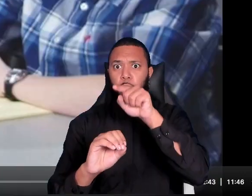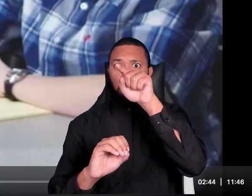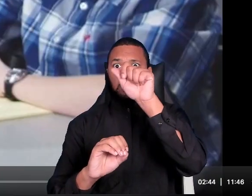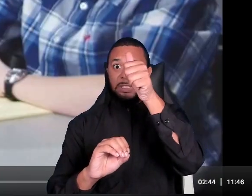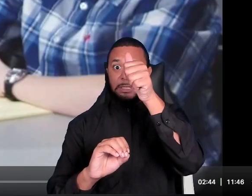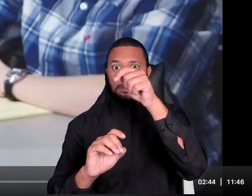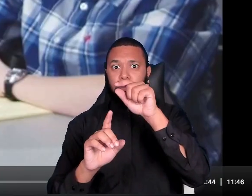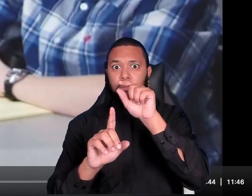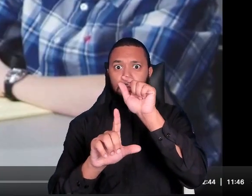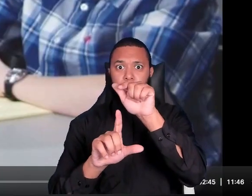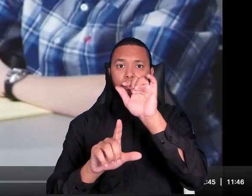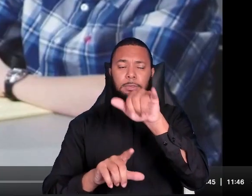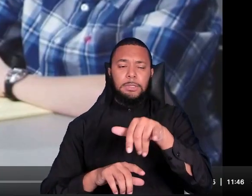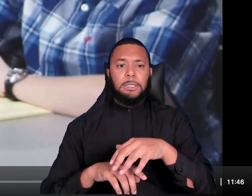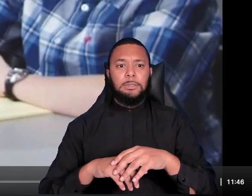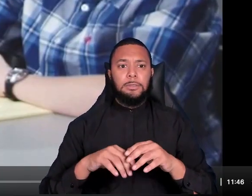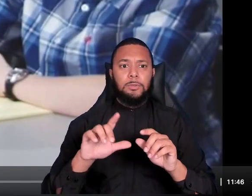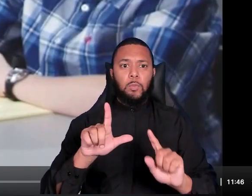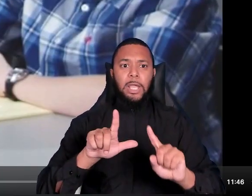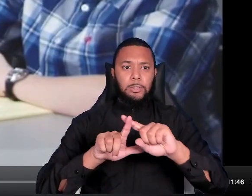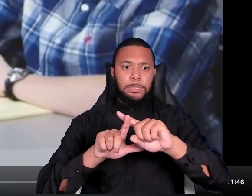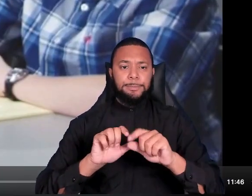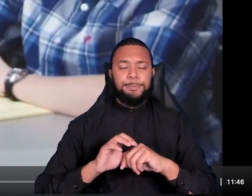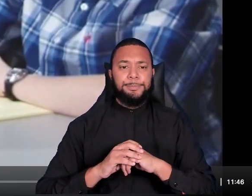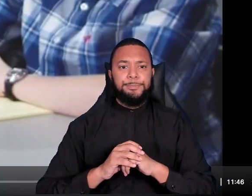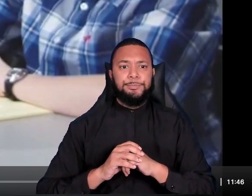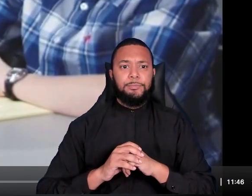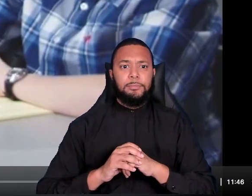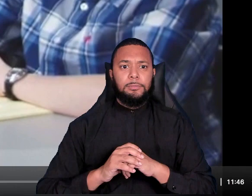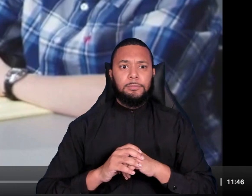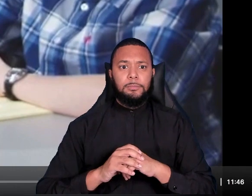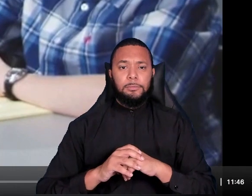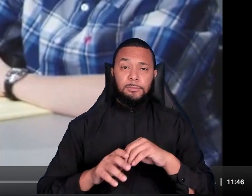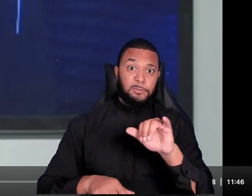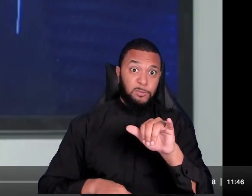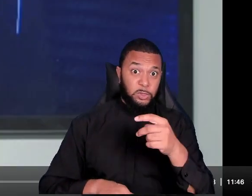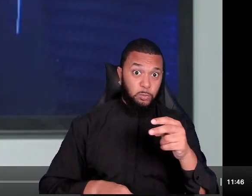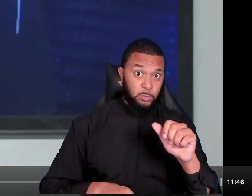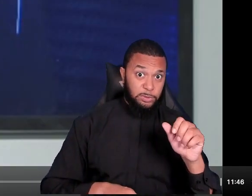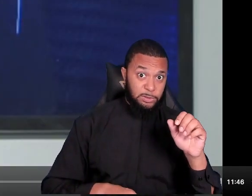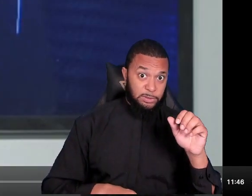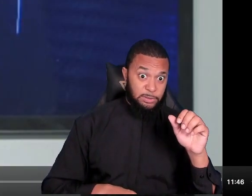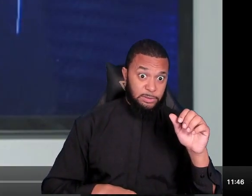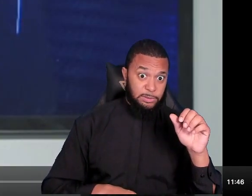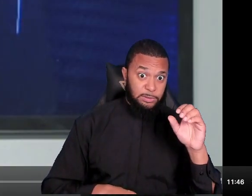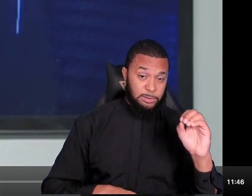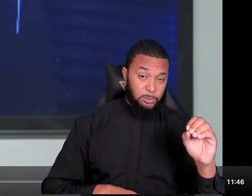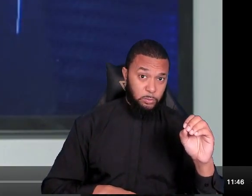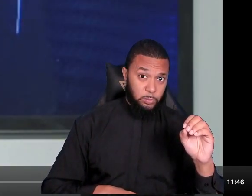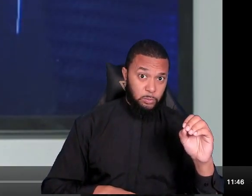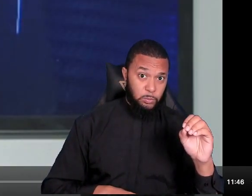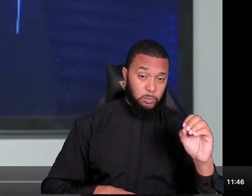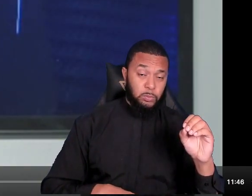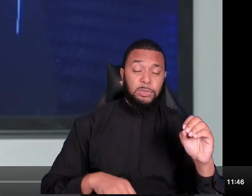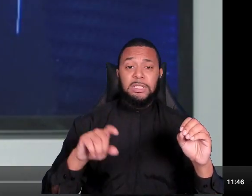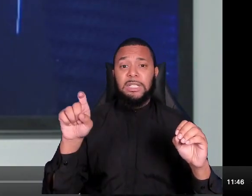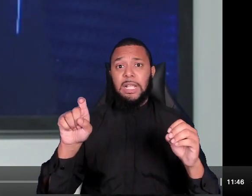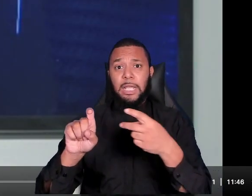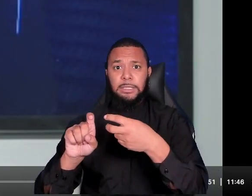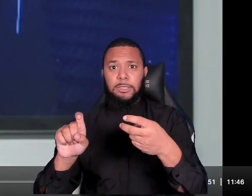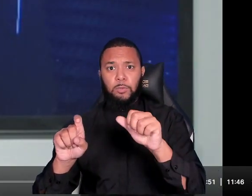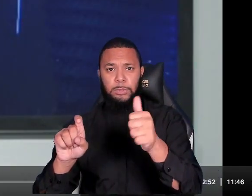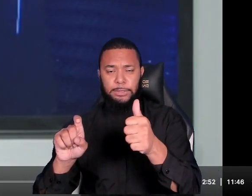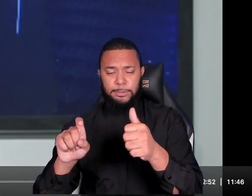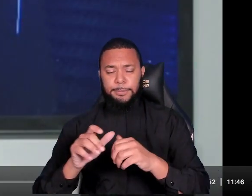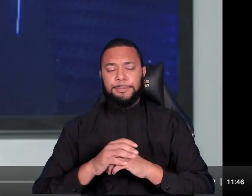then? And then if the y was 0, the x would be 10. If y were 0,